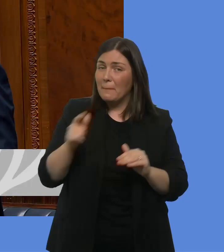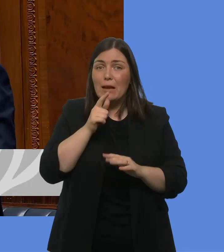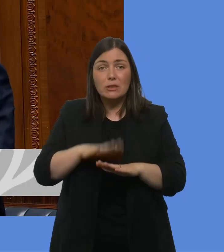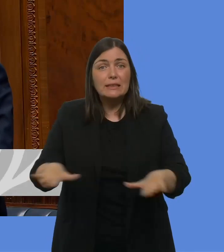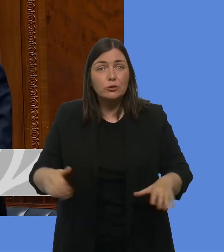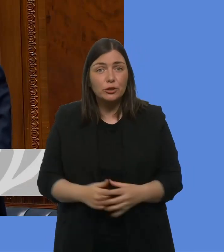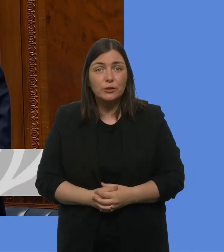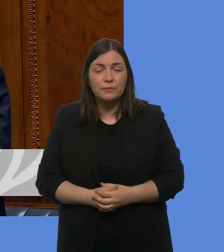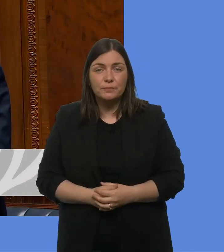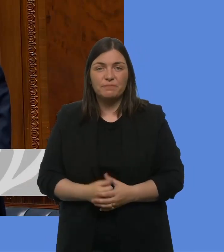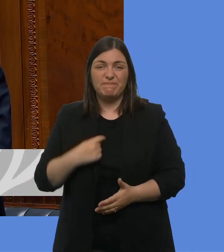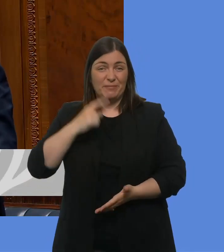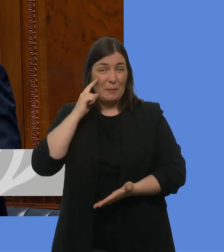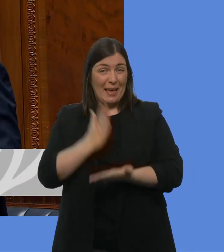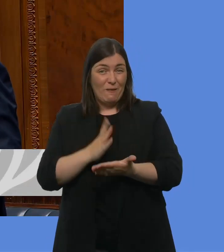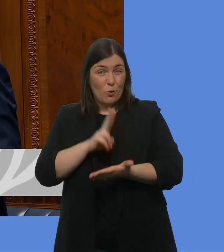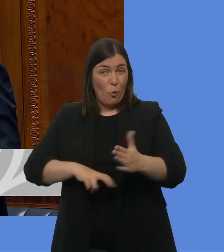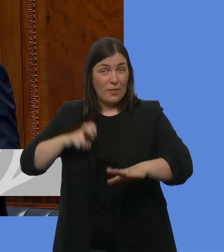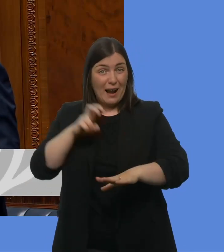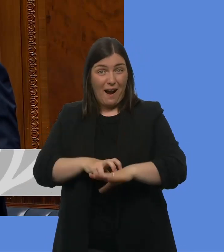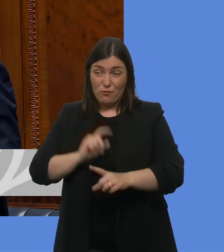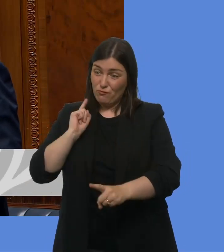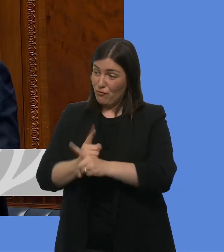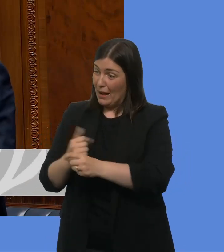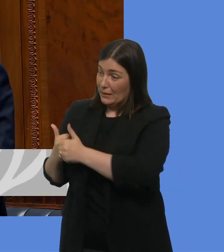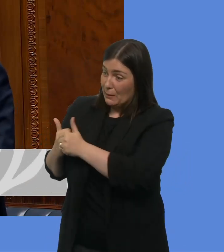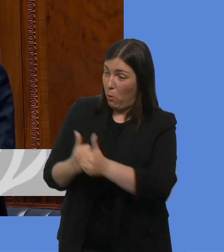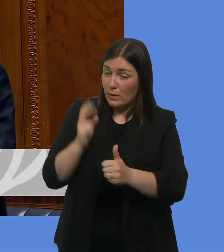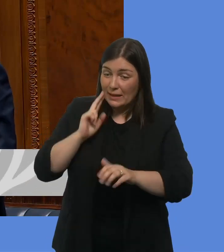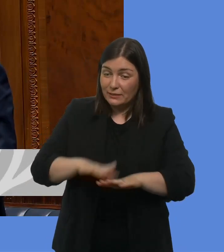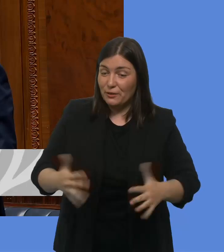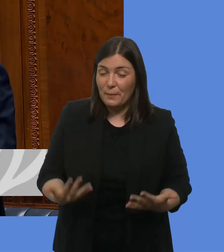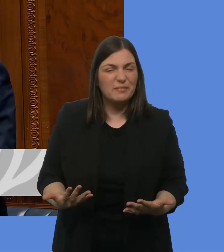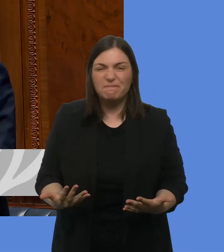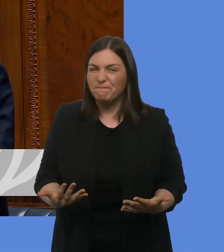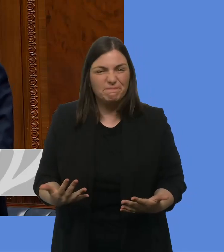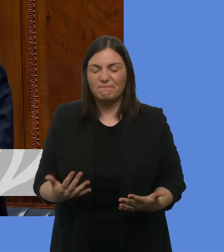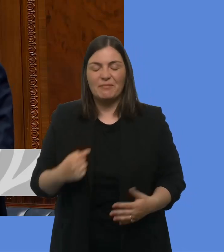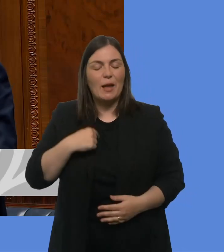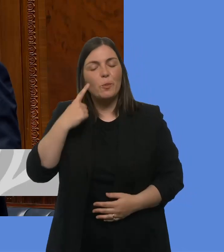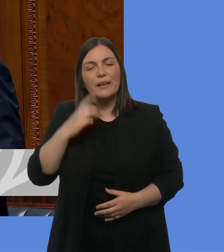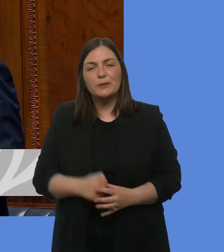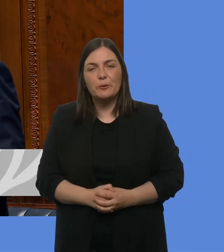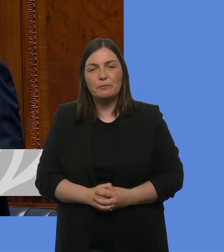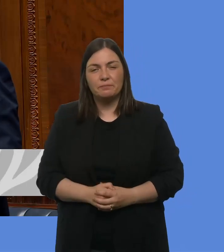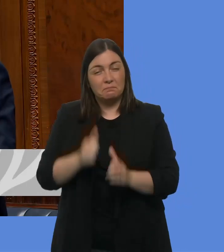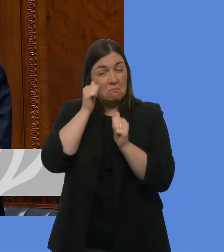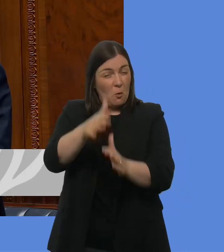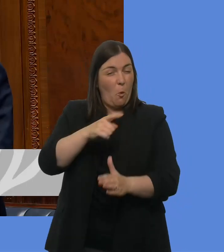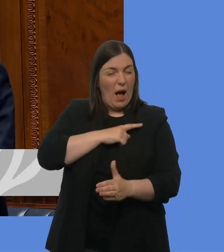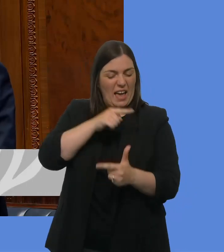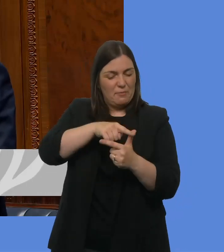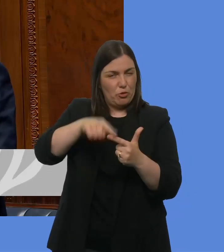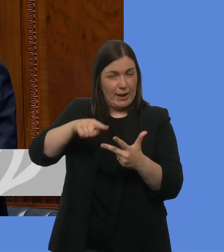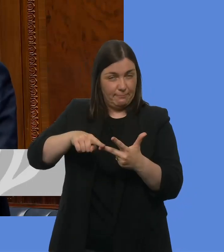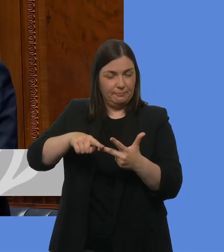Ireland is failing to give those children the right support, and I want to highlight 3 reasons why I say that. The first